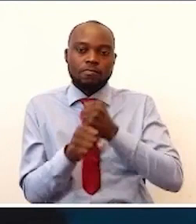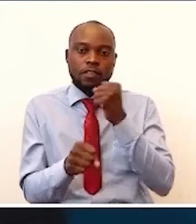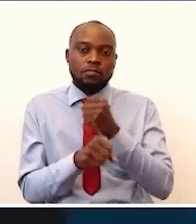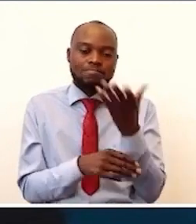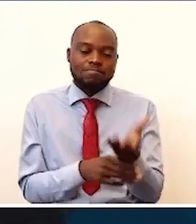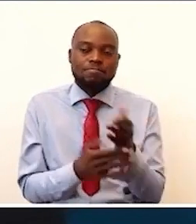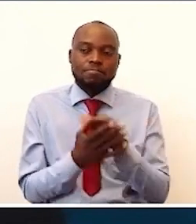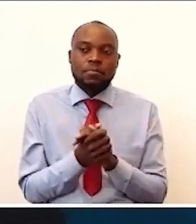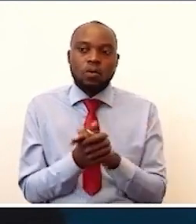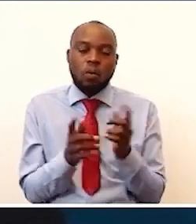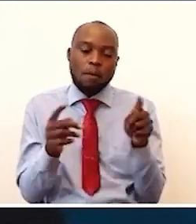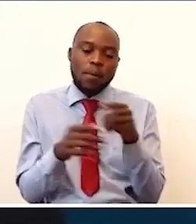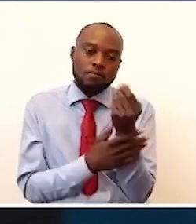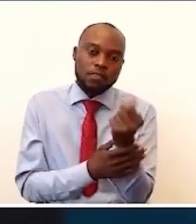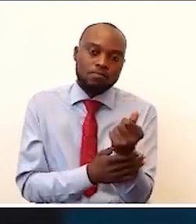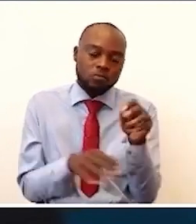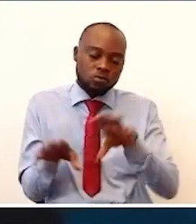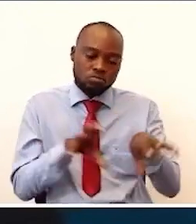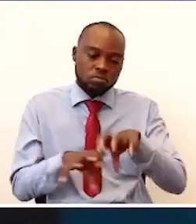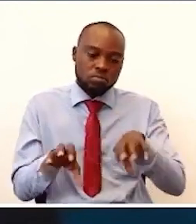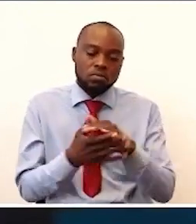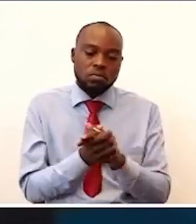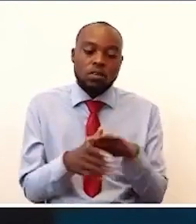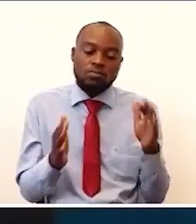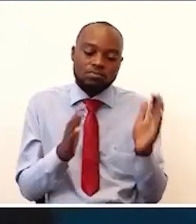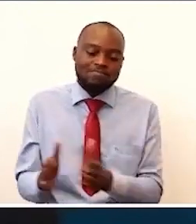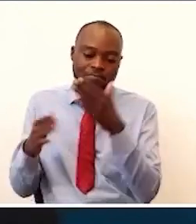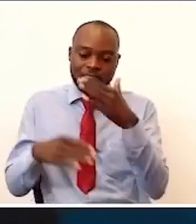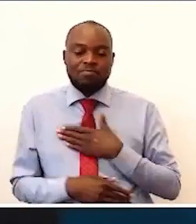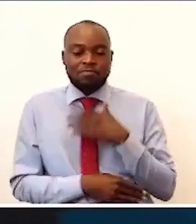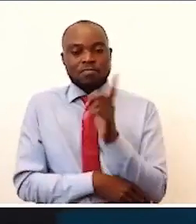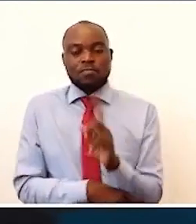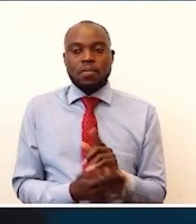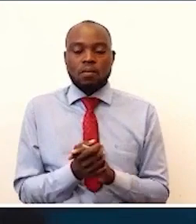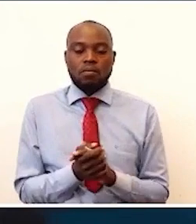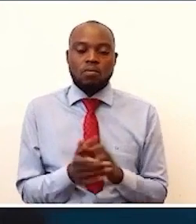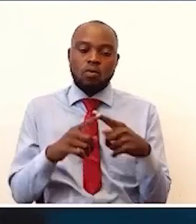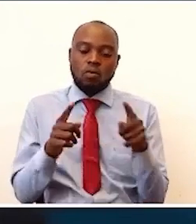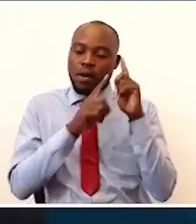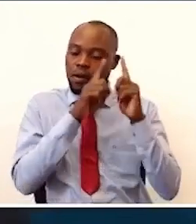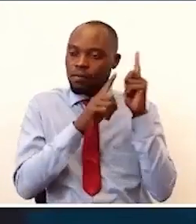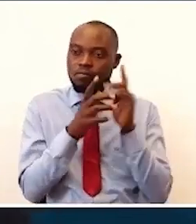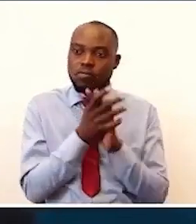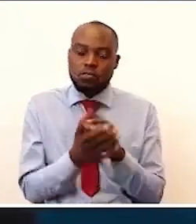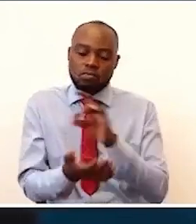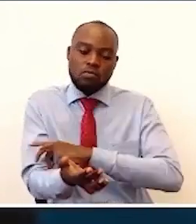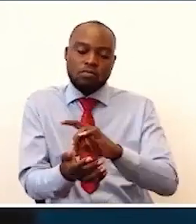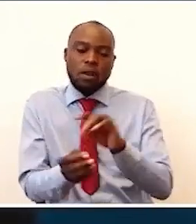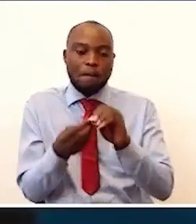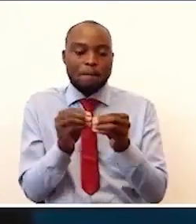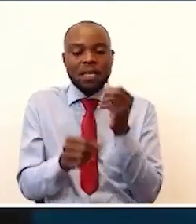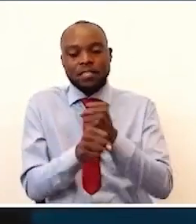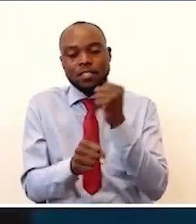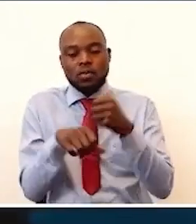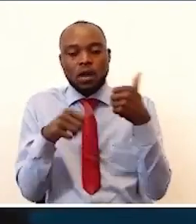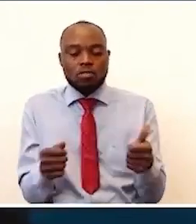monetary and financial systems that we were not part of making per se. And I think Professor has done a good job of taking